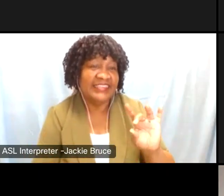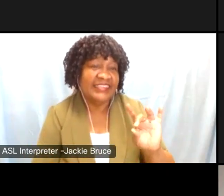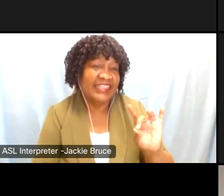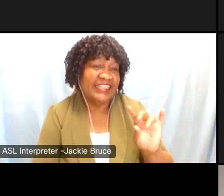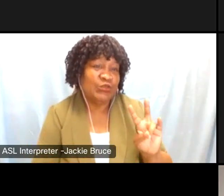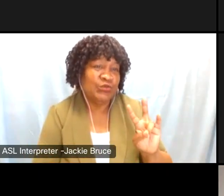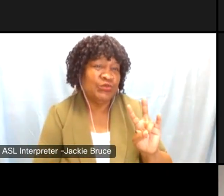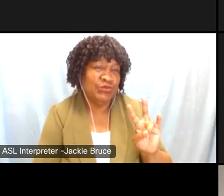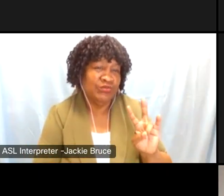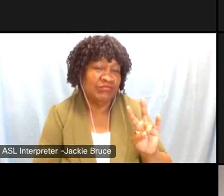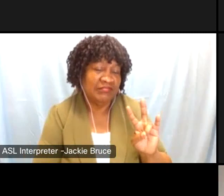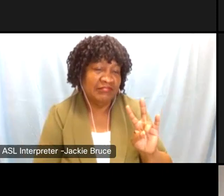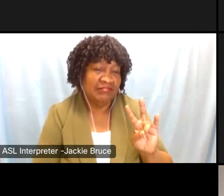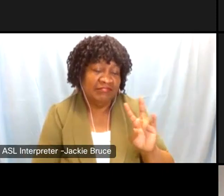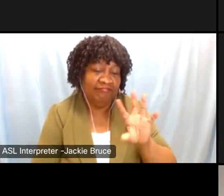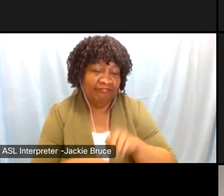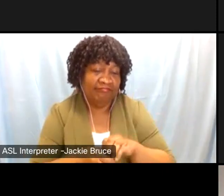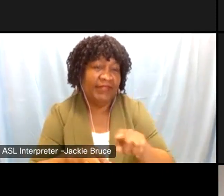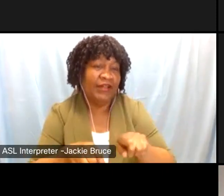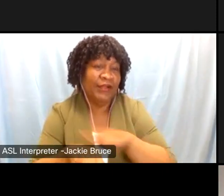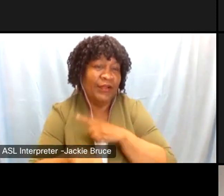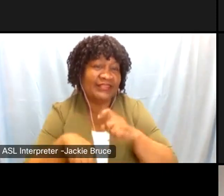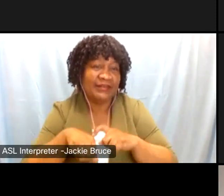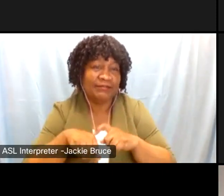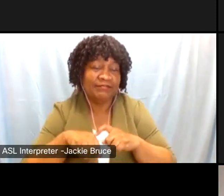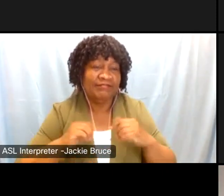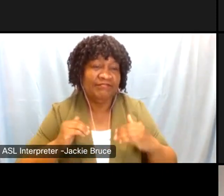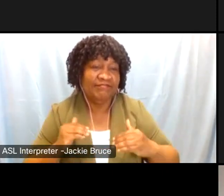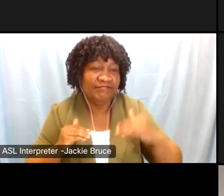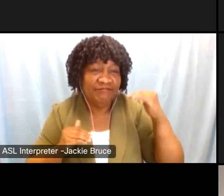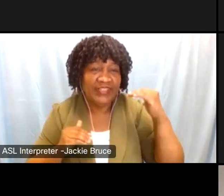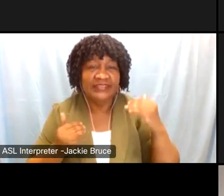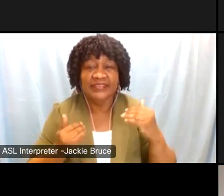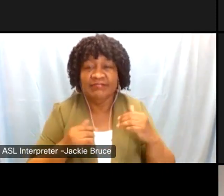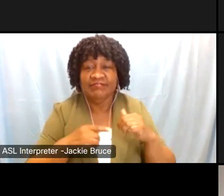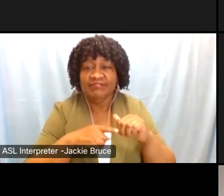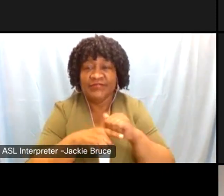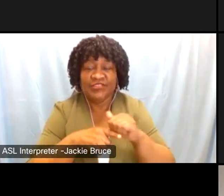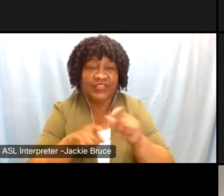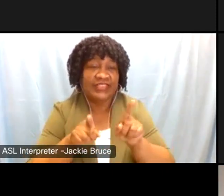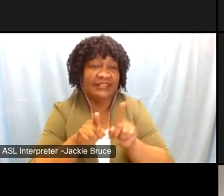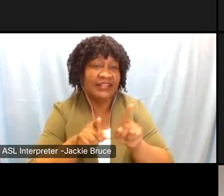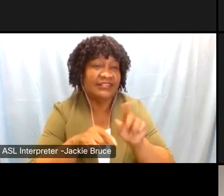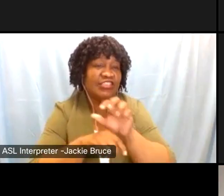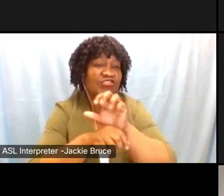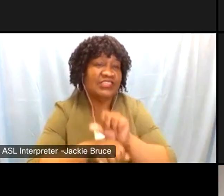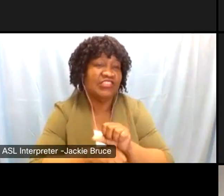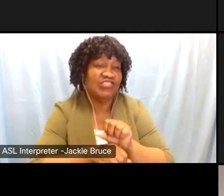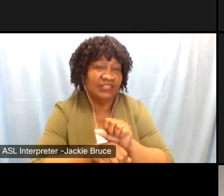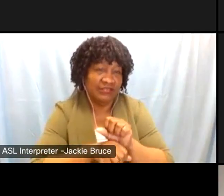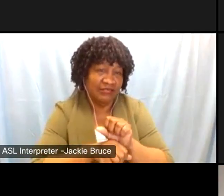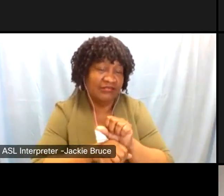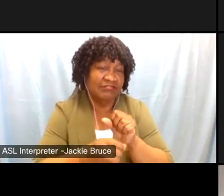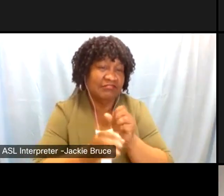in the field for a long time and being raised and trained as a traditional psychologist, I